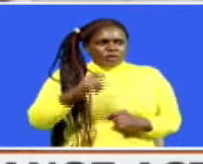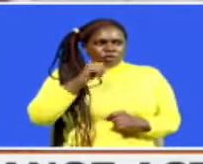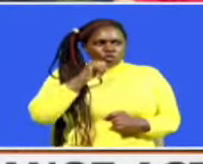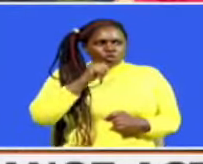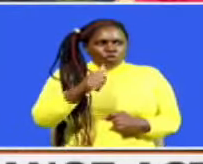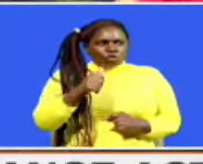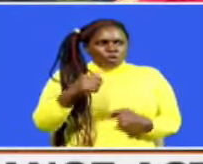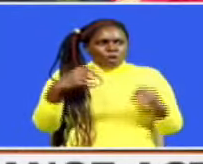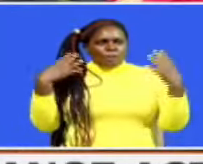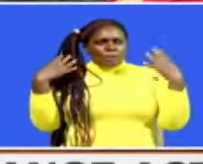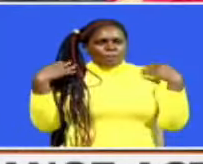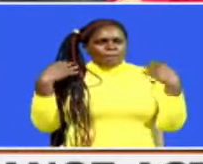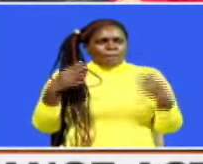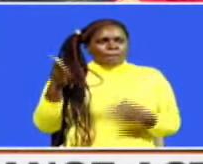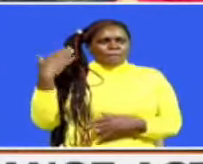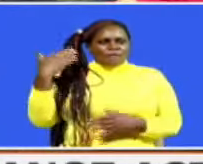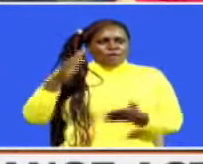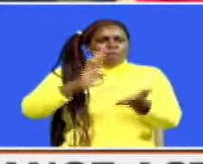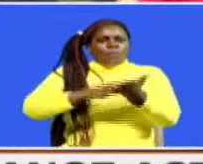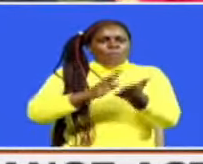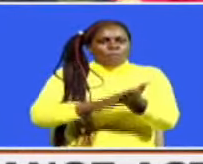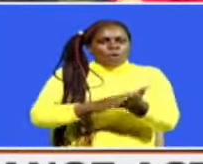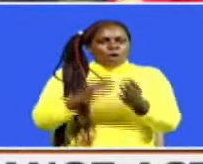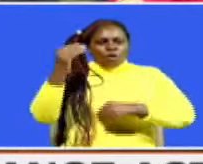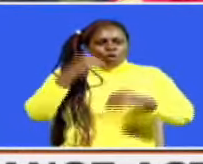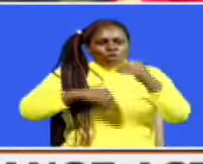rush this program. In the initial proposal,